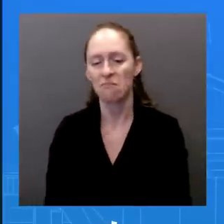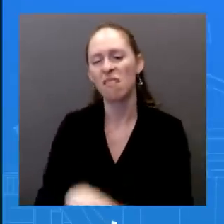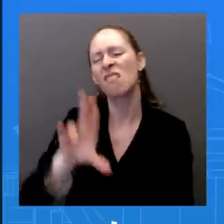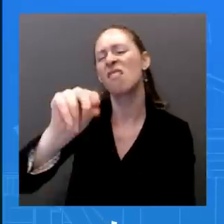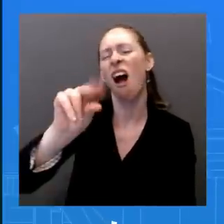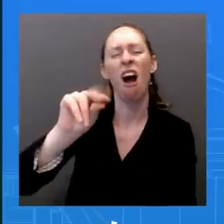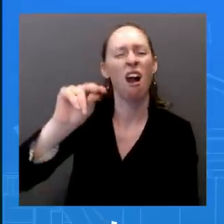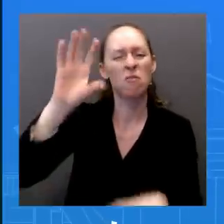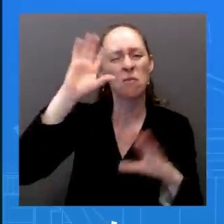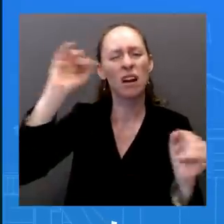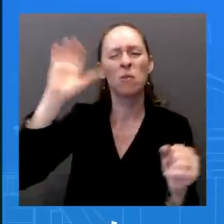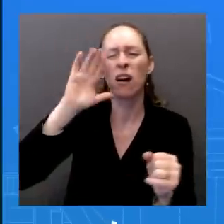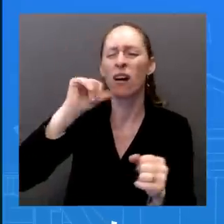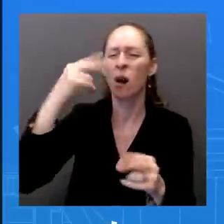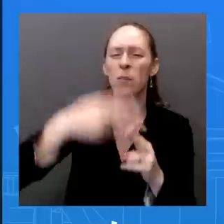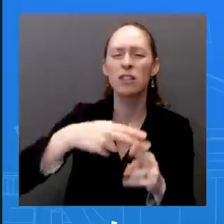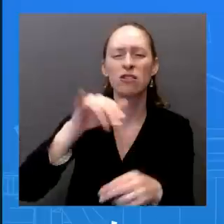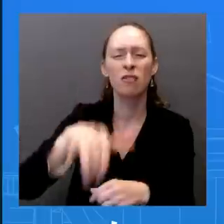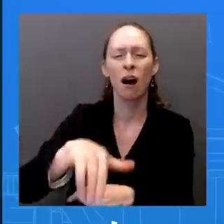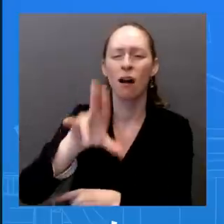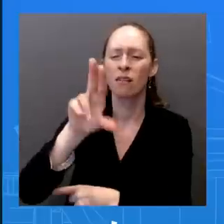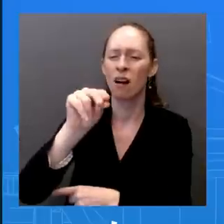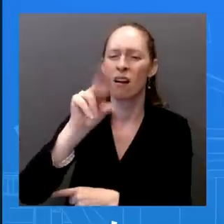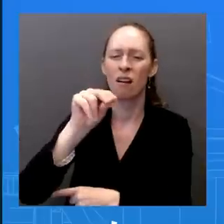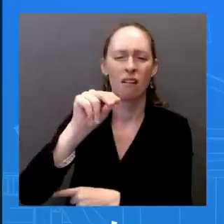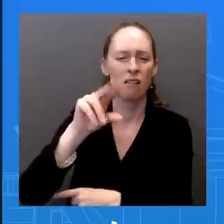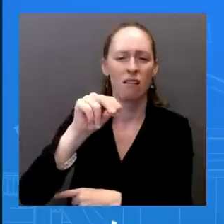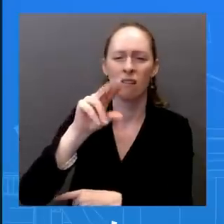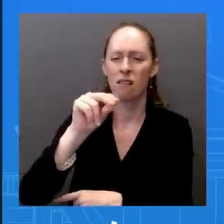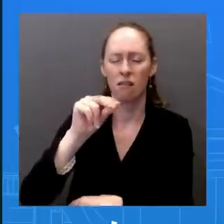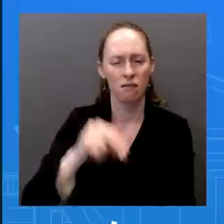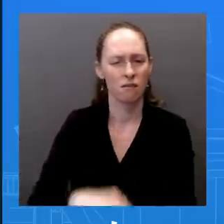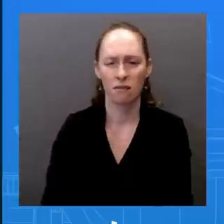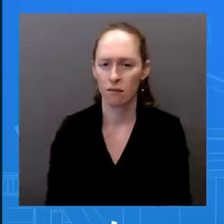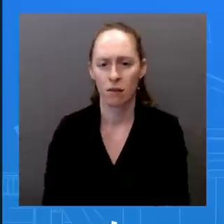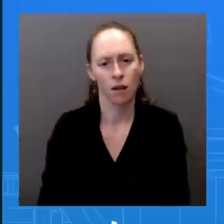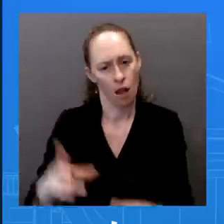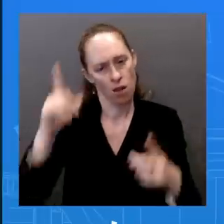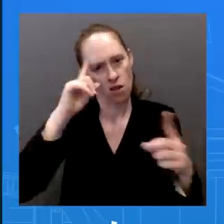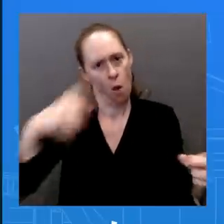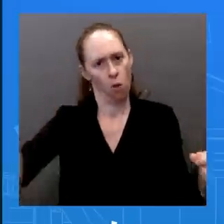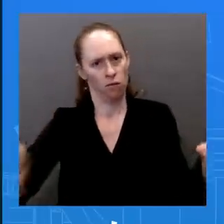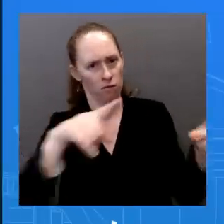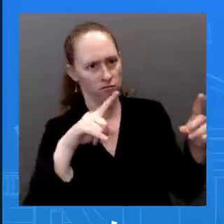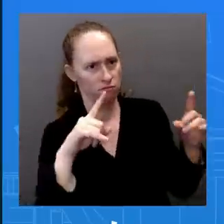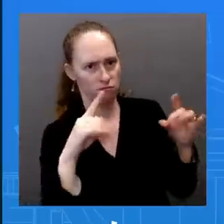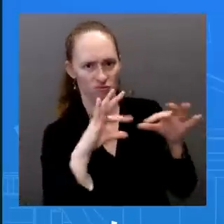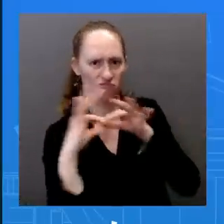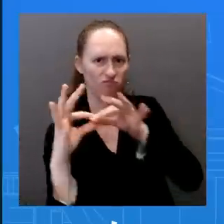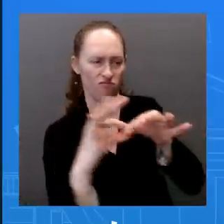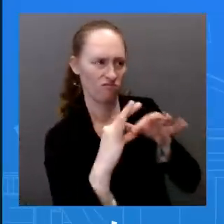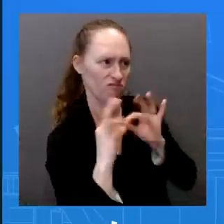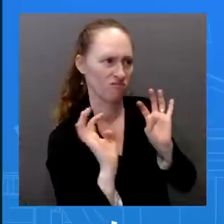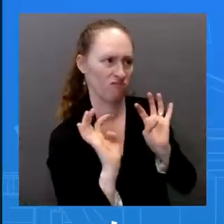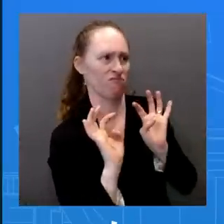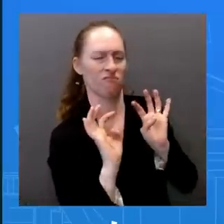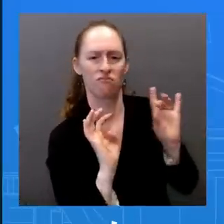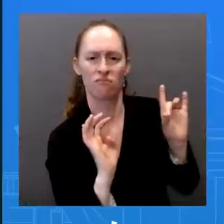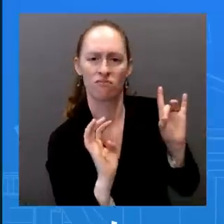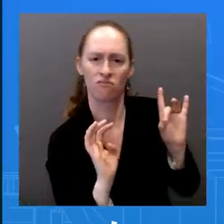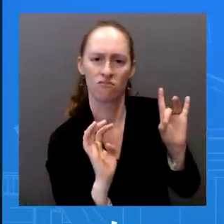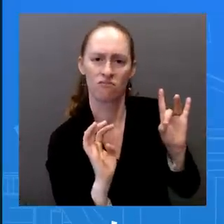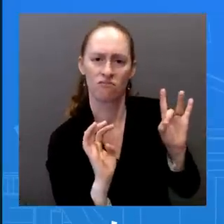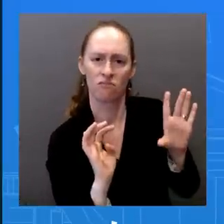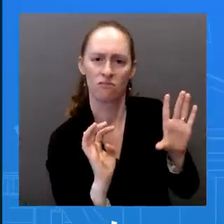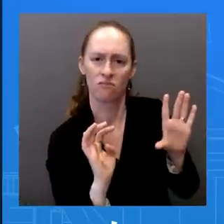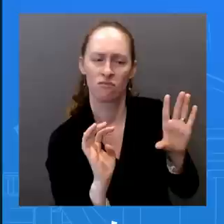acts in this way, it strikes at the heart of the UN Security Council, and so that should lead everyone collectively to put pressure on Moscow to